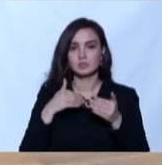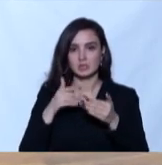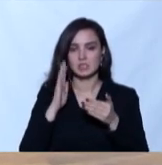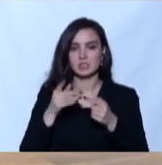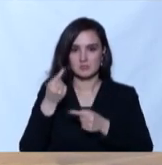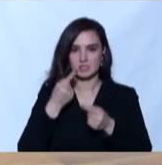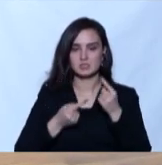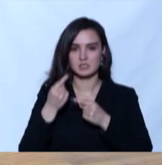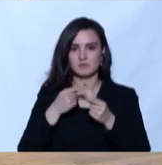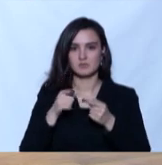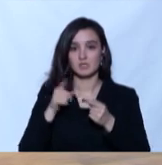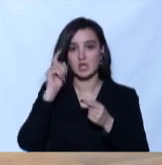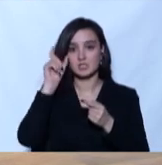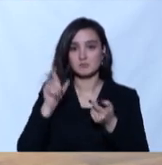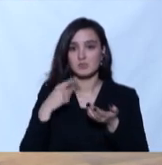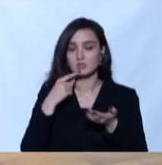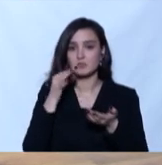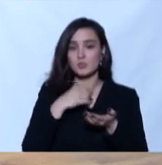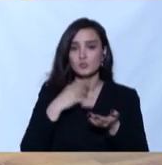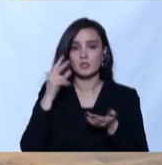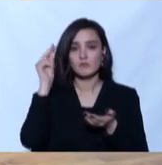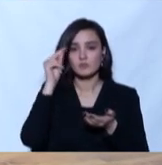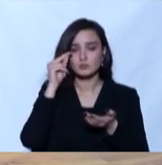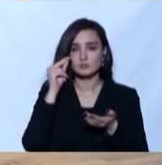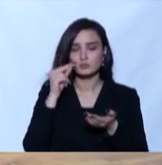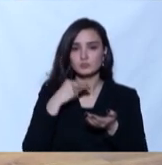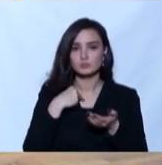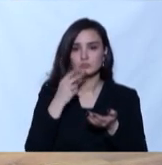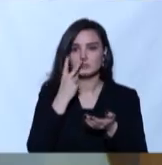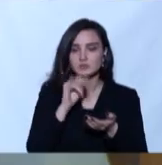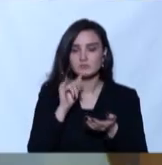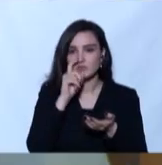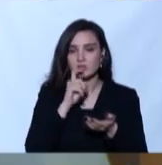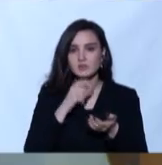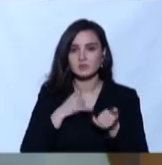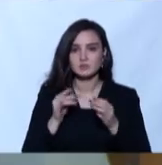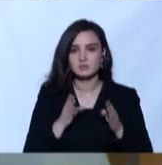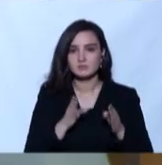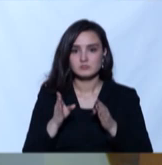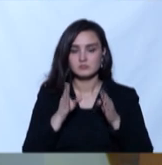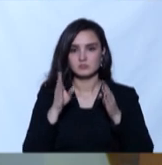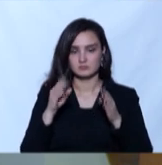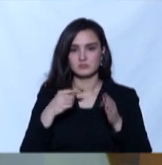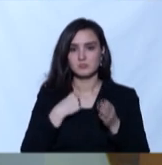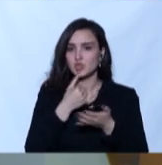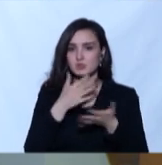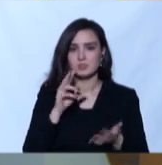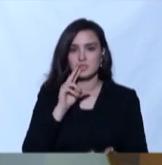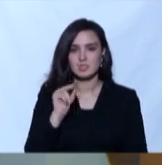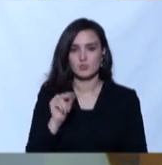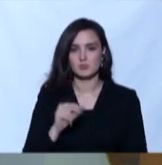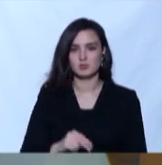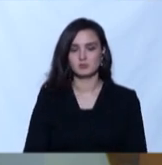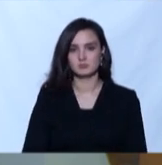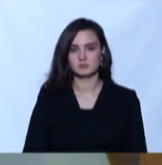again, the Tin Man said, "I must learn to watch where I walk. When I cry, my jaw rusts and I can't talk.